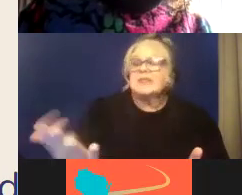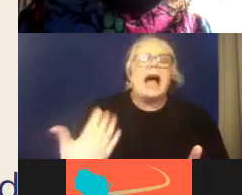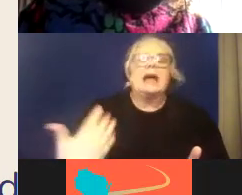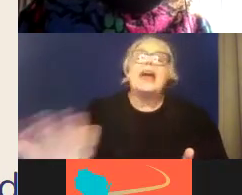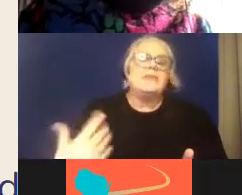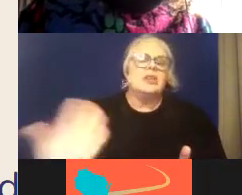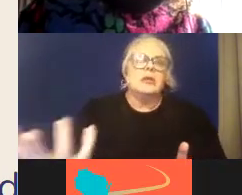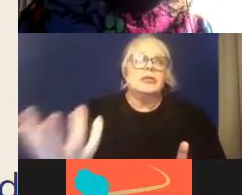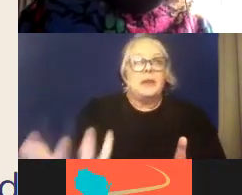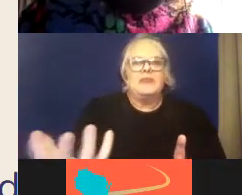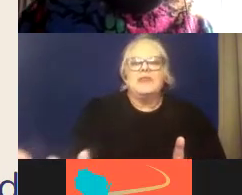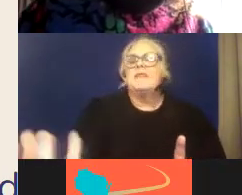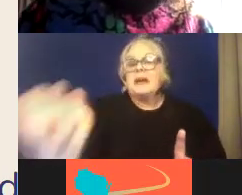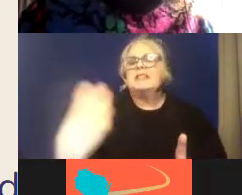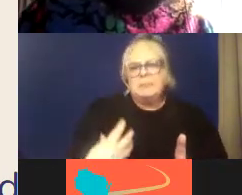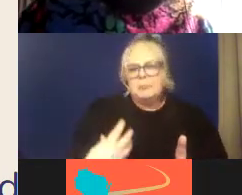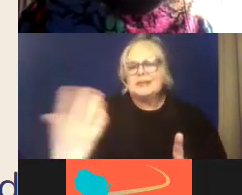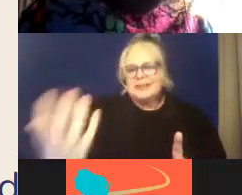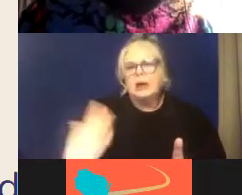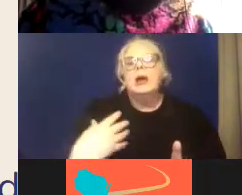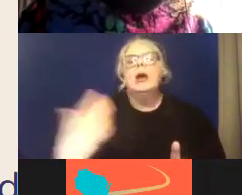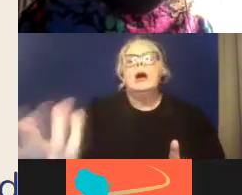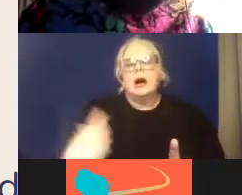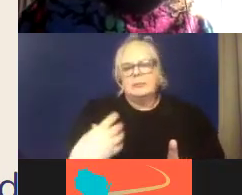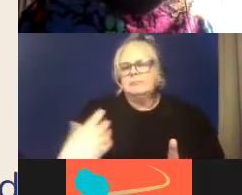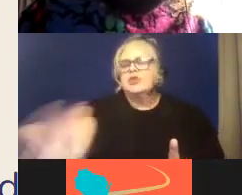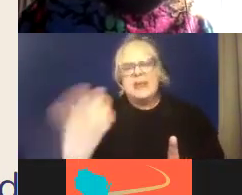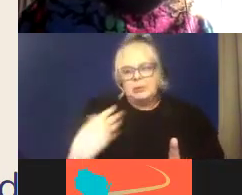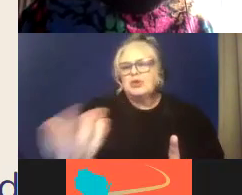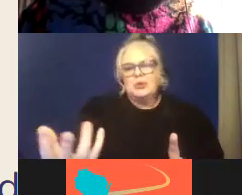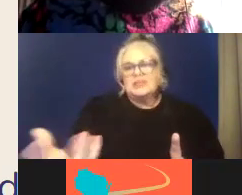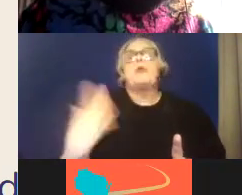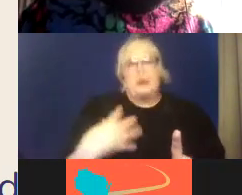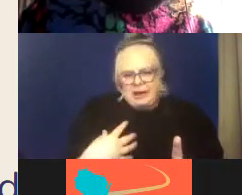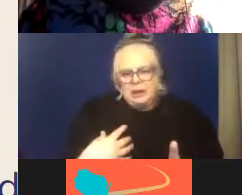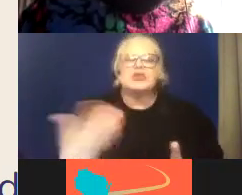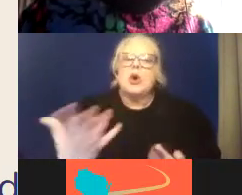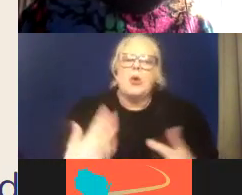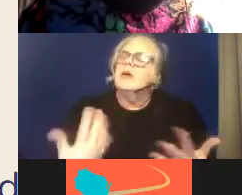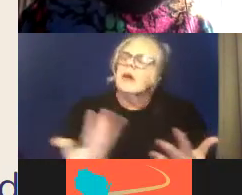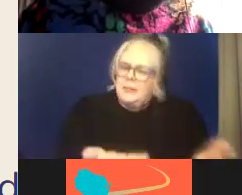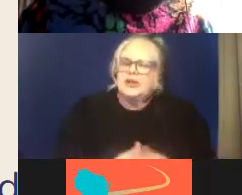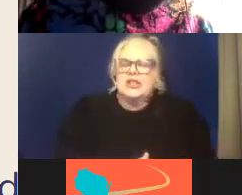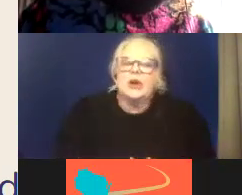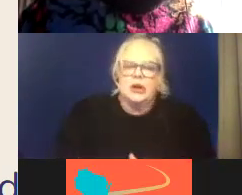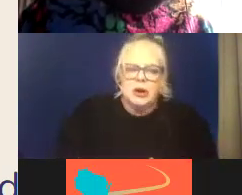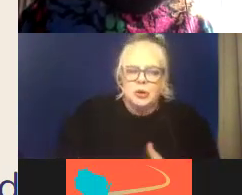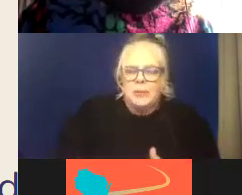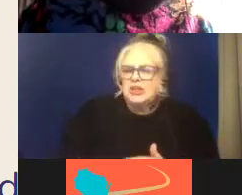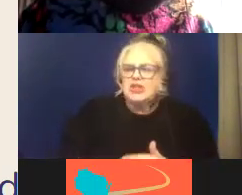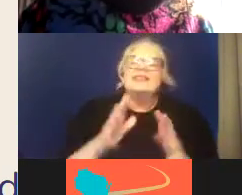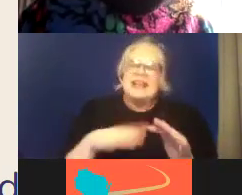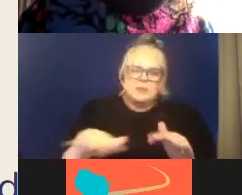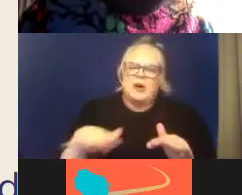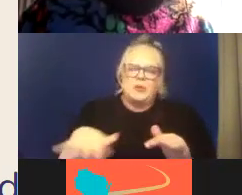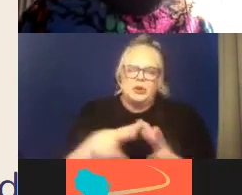apologize. I don't have the benefit of my team person to be able to support me. So I apologize for interrupting.